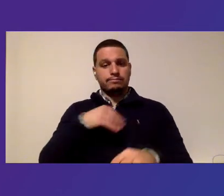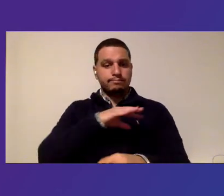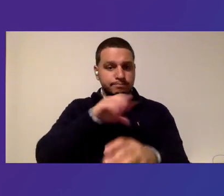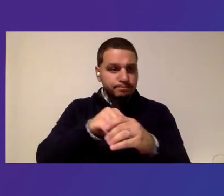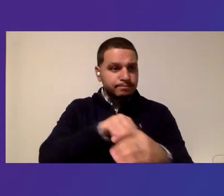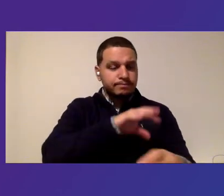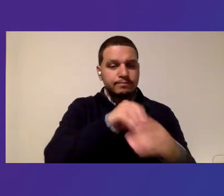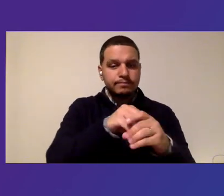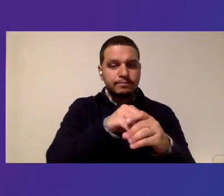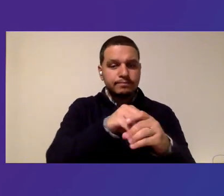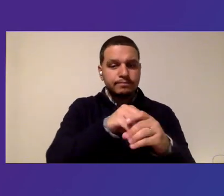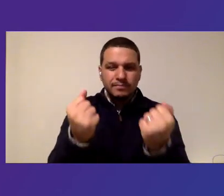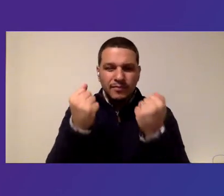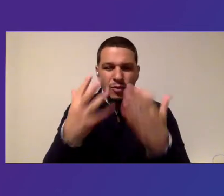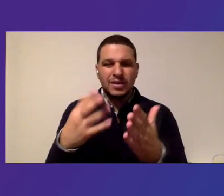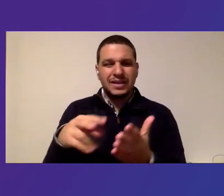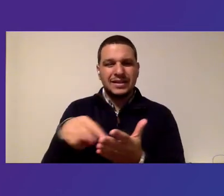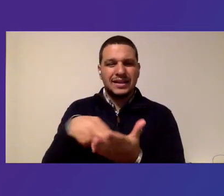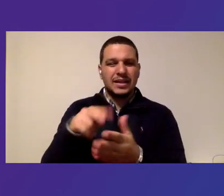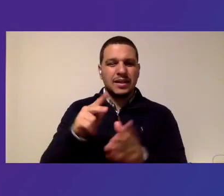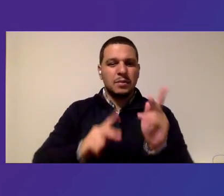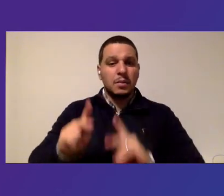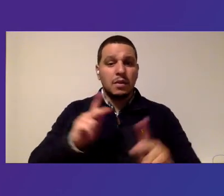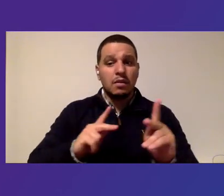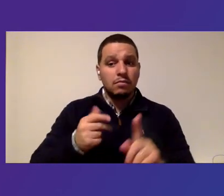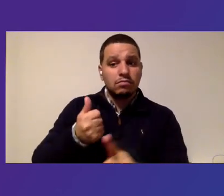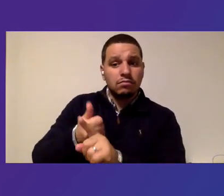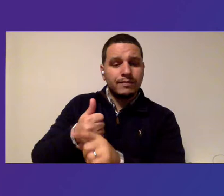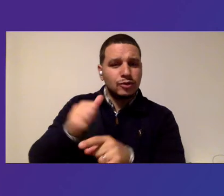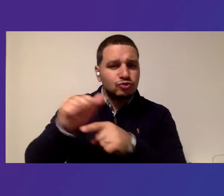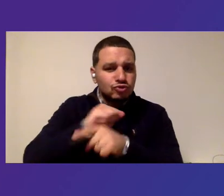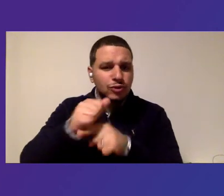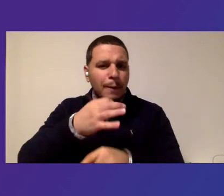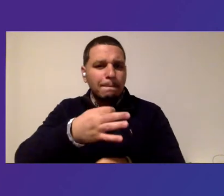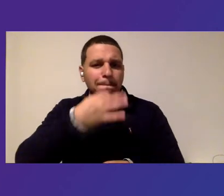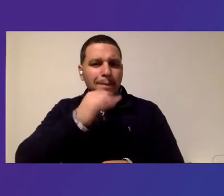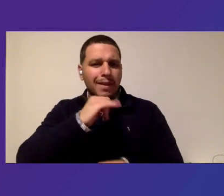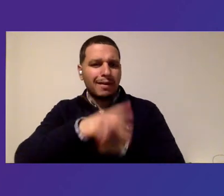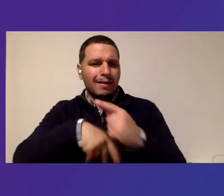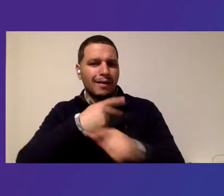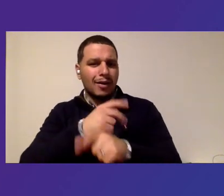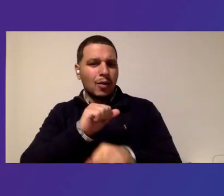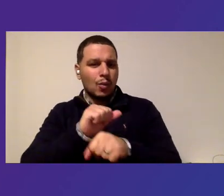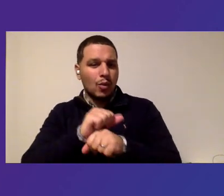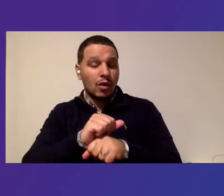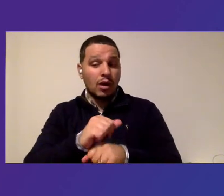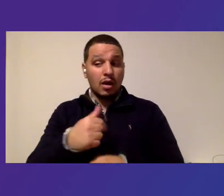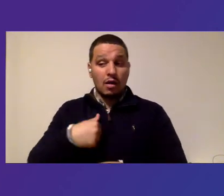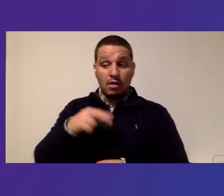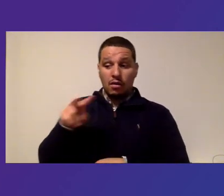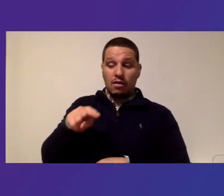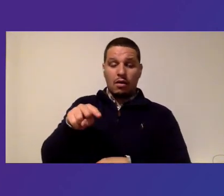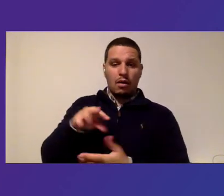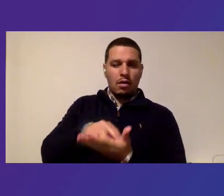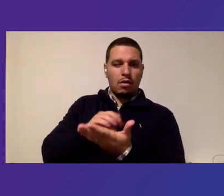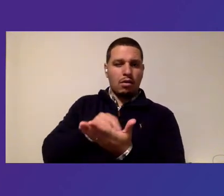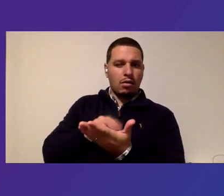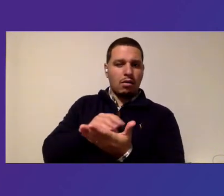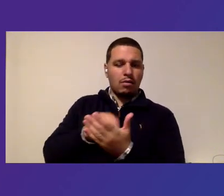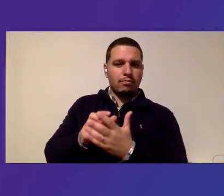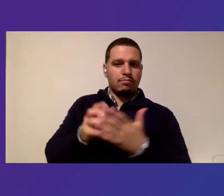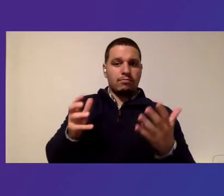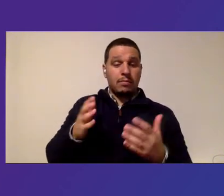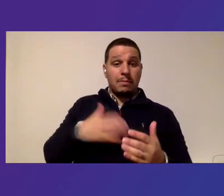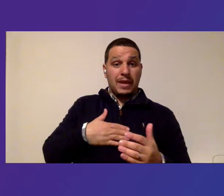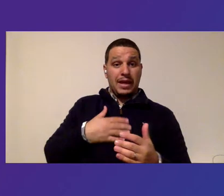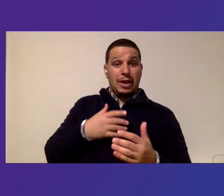with so many dance people who have trained in doing this work and from whom I have learned so much. And in my